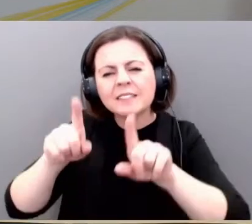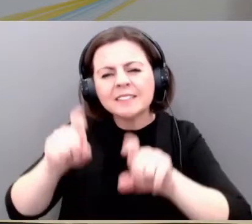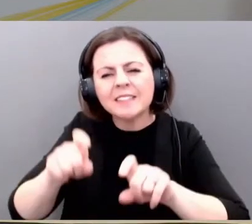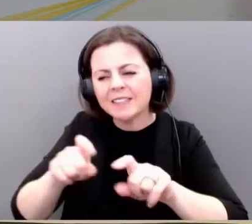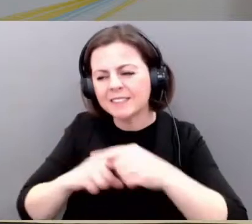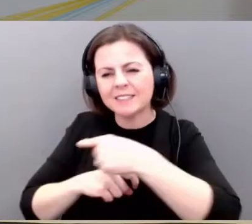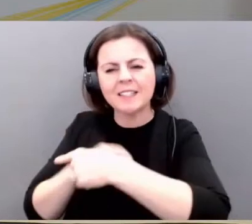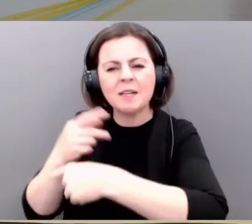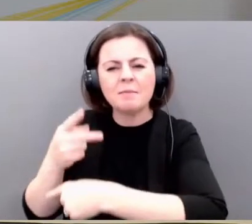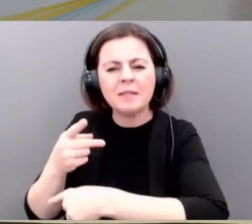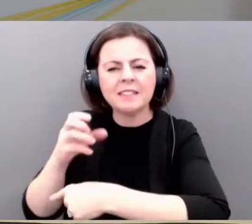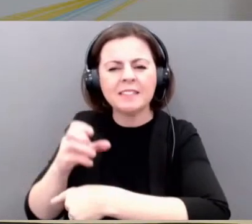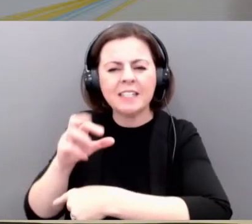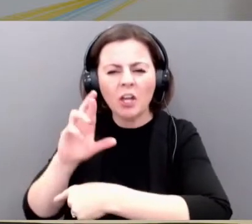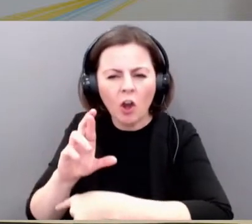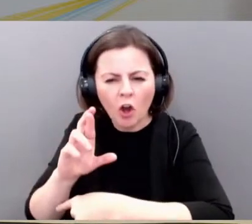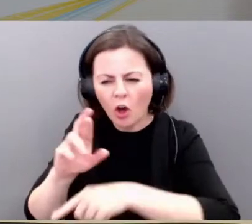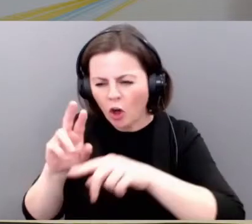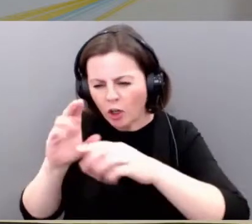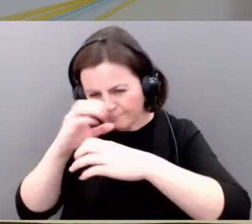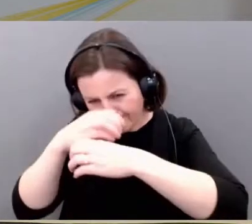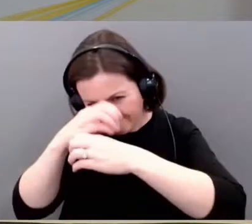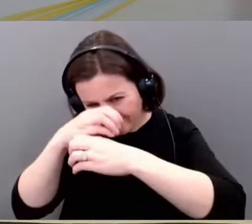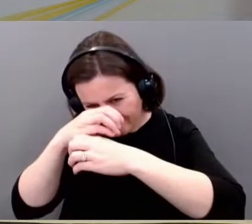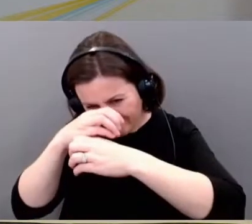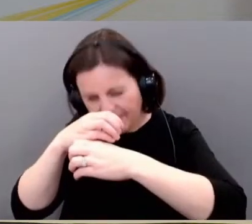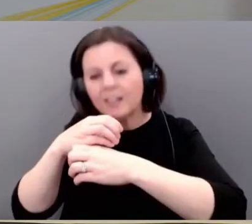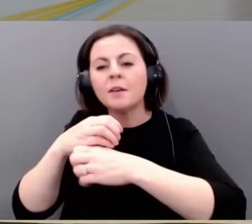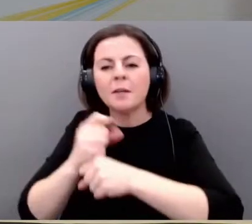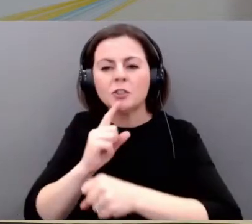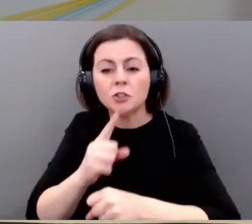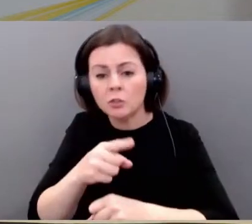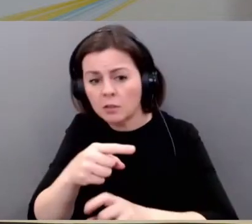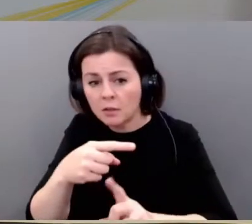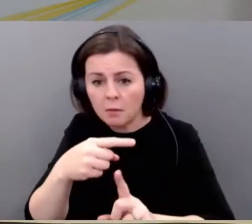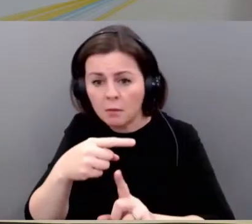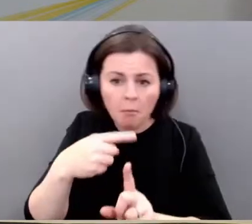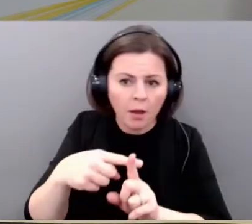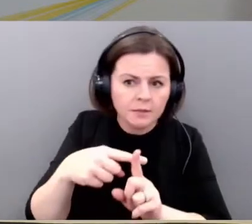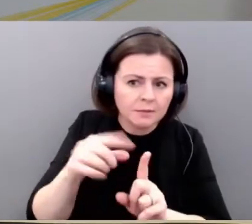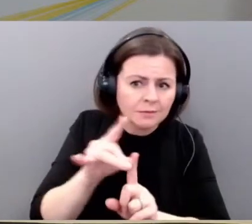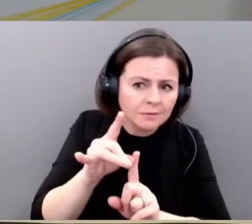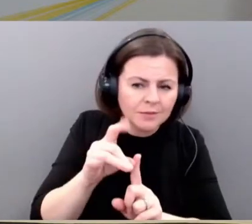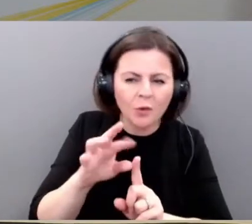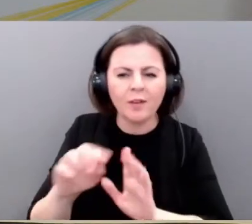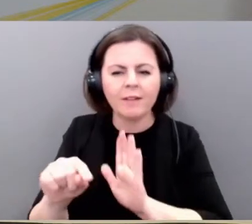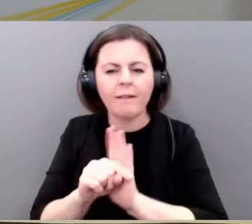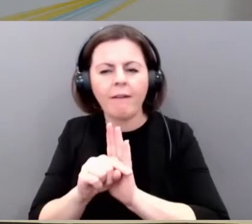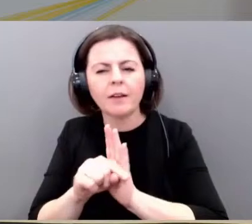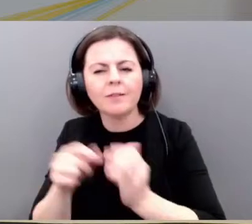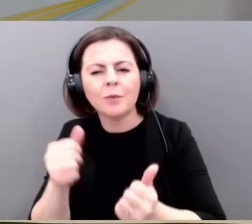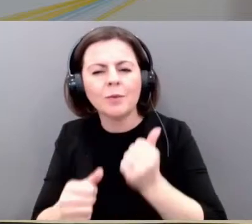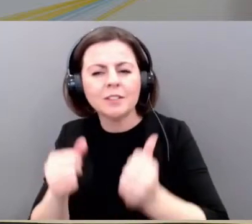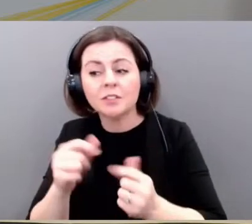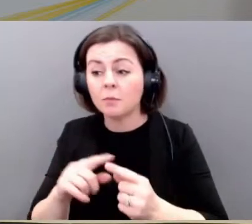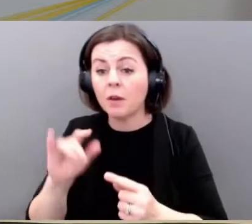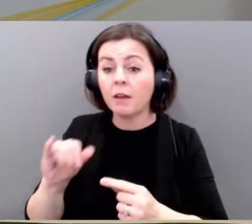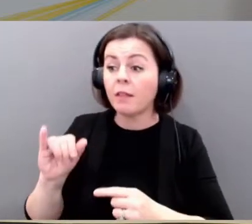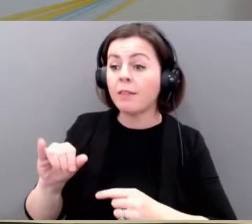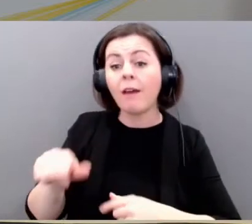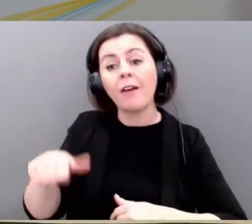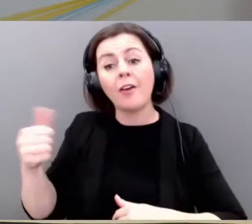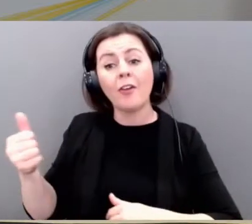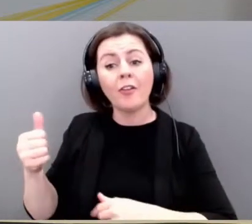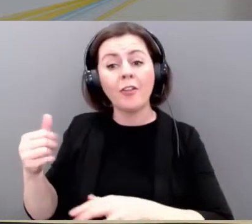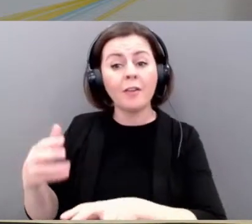for any positive tests. But is it something that we can use to help us in the